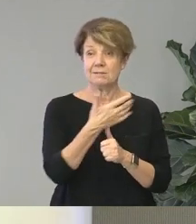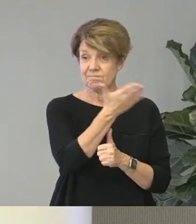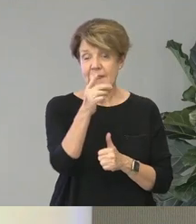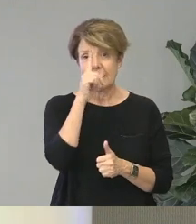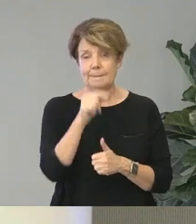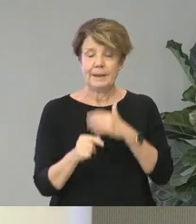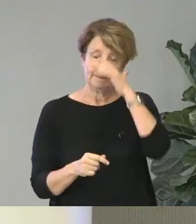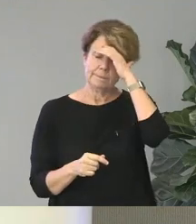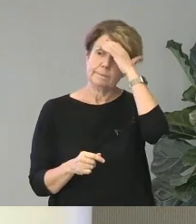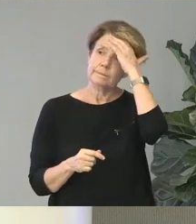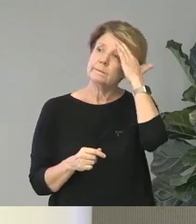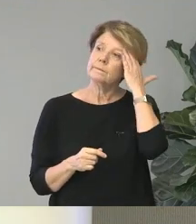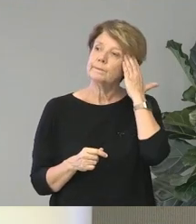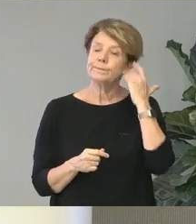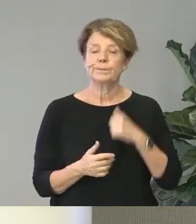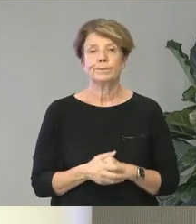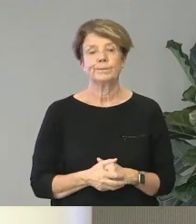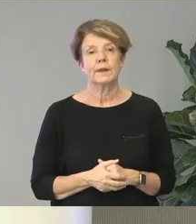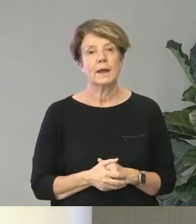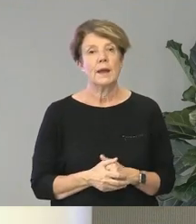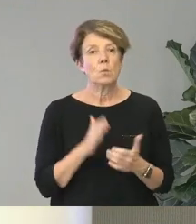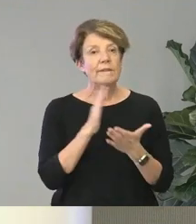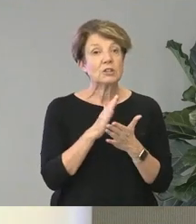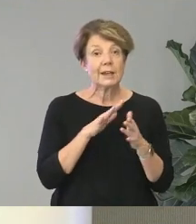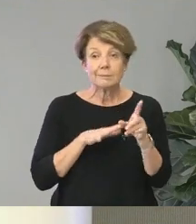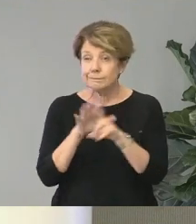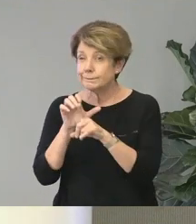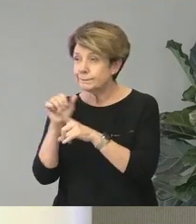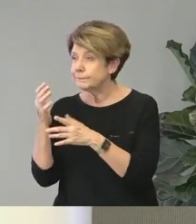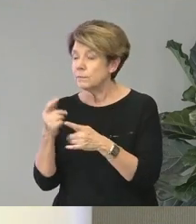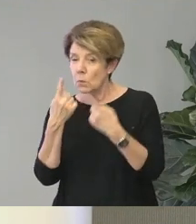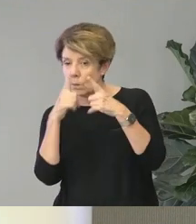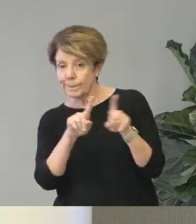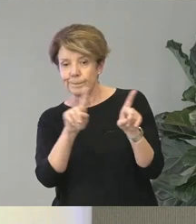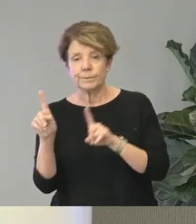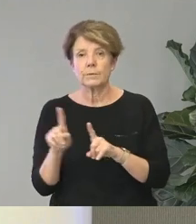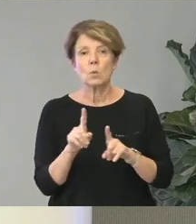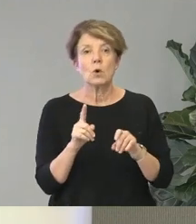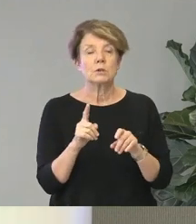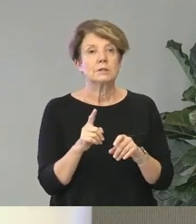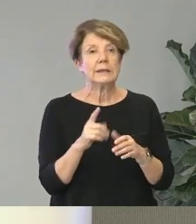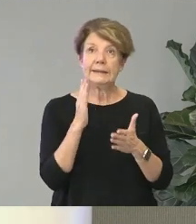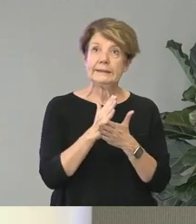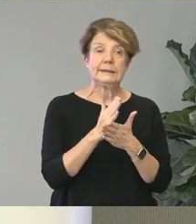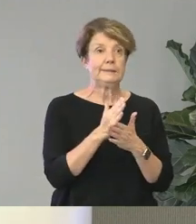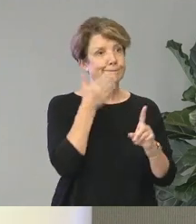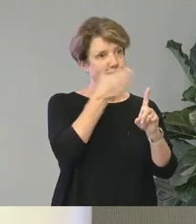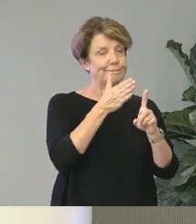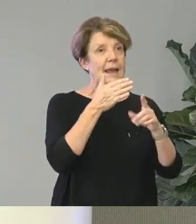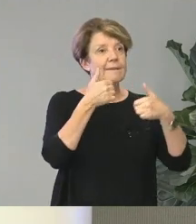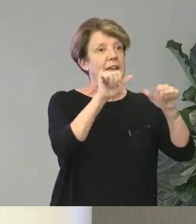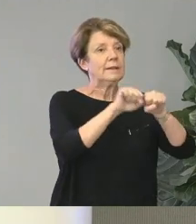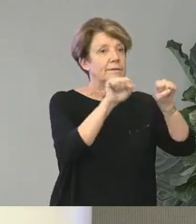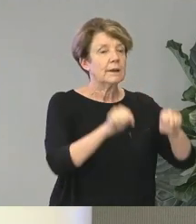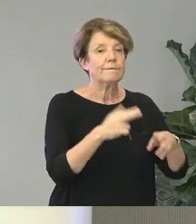be. And we've sought to identify what makes an effective system of human